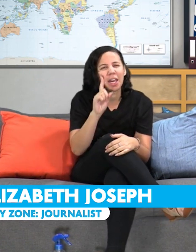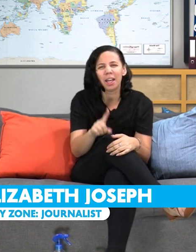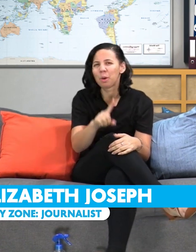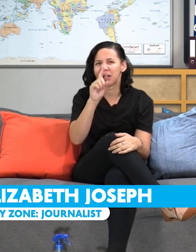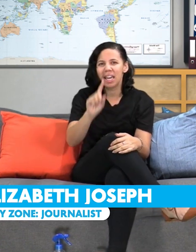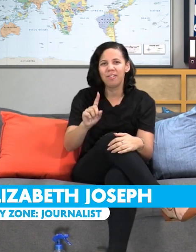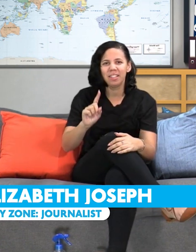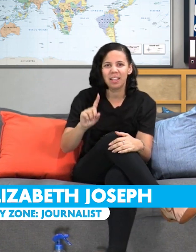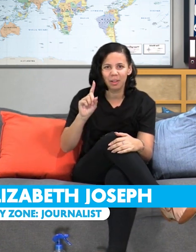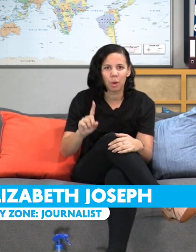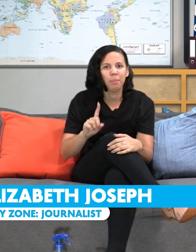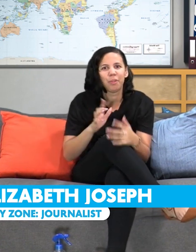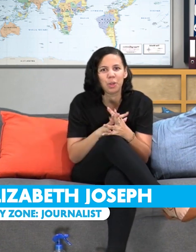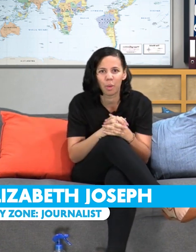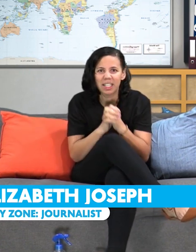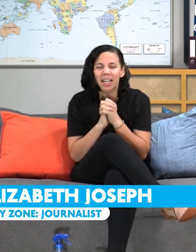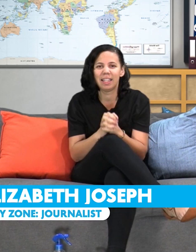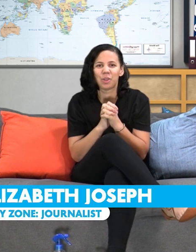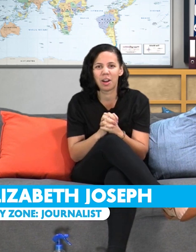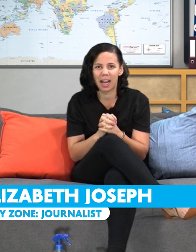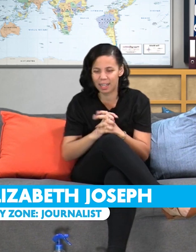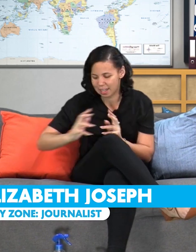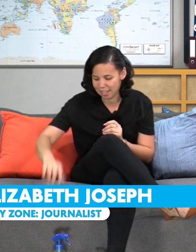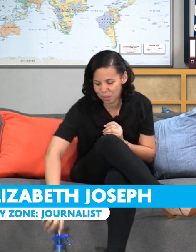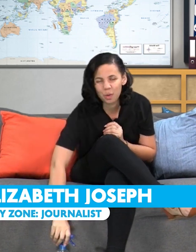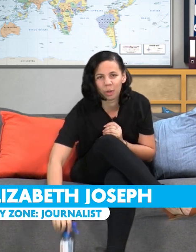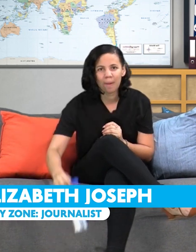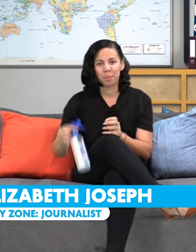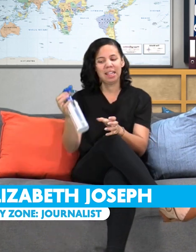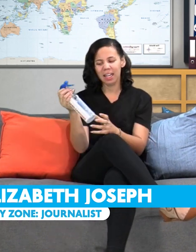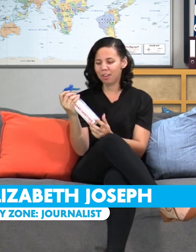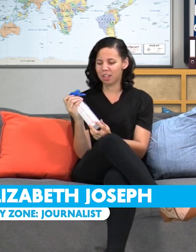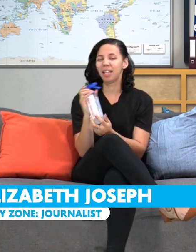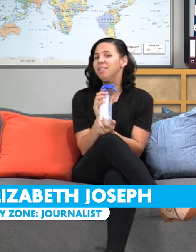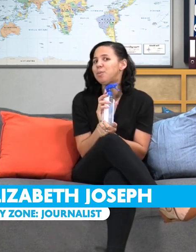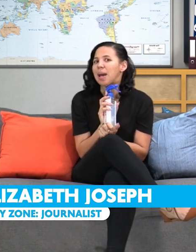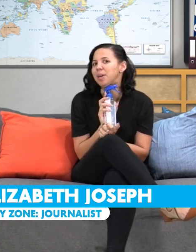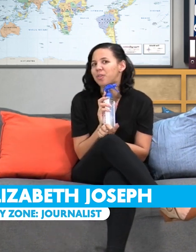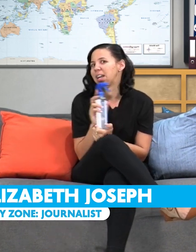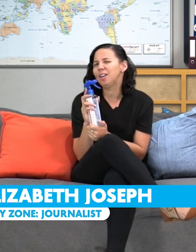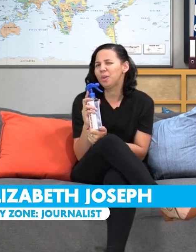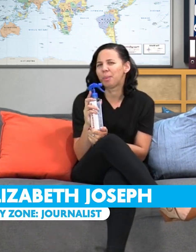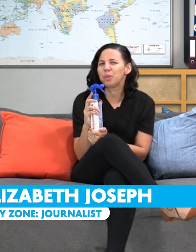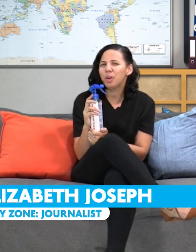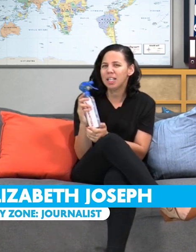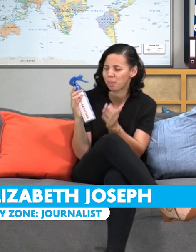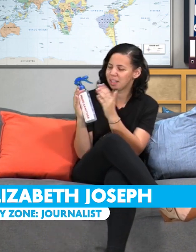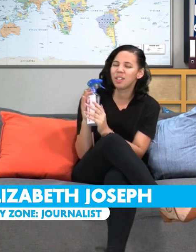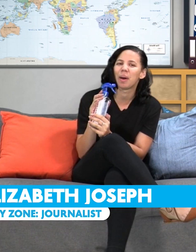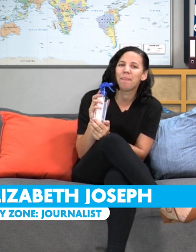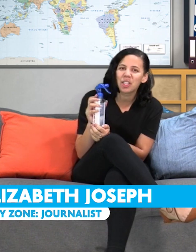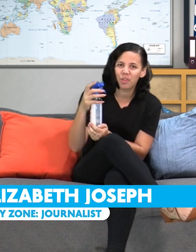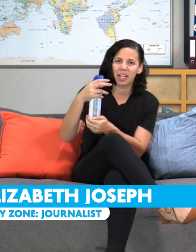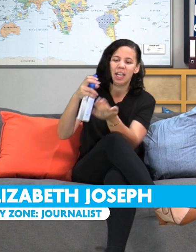do the helicopter every single morning before you watch this online learning school. And then after that, this is my best friend. I don't know about you guys, but